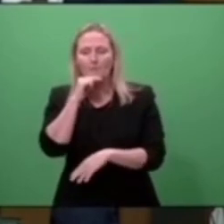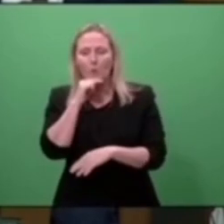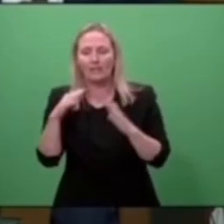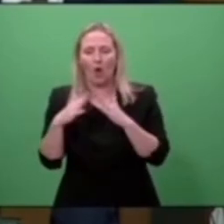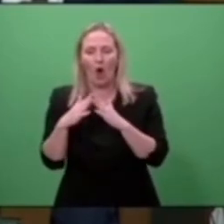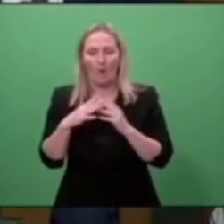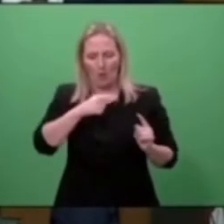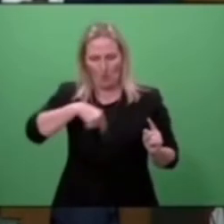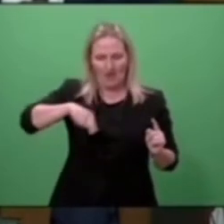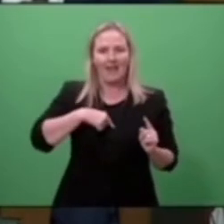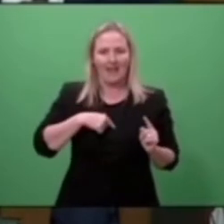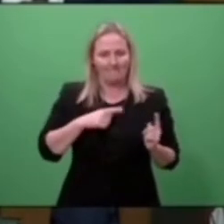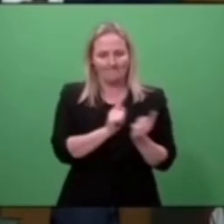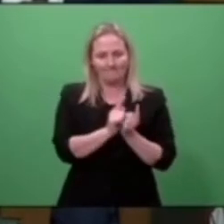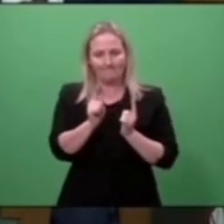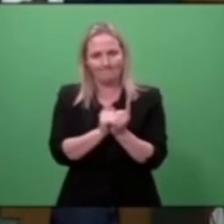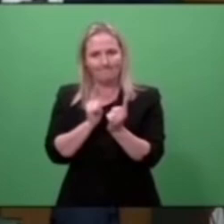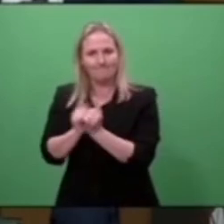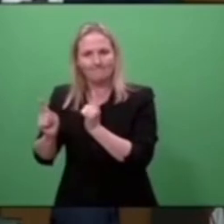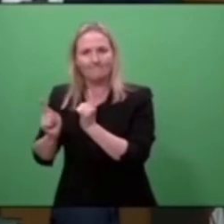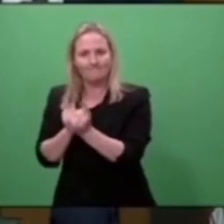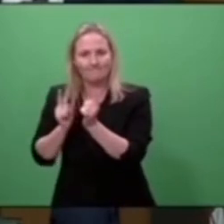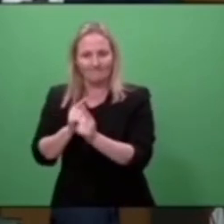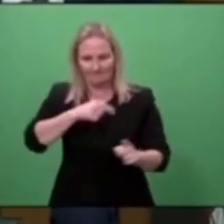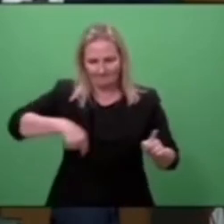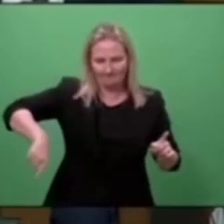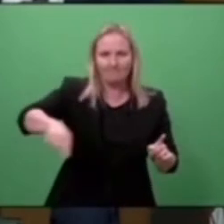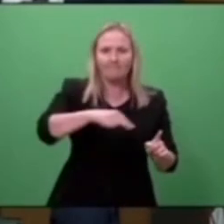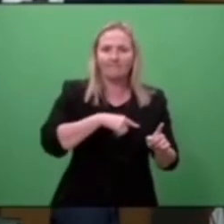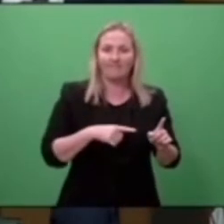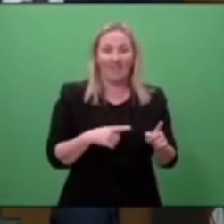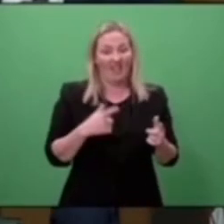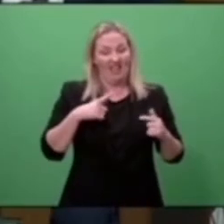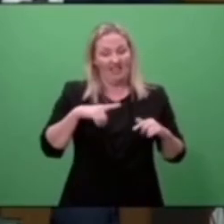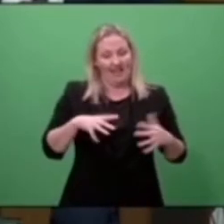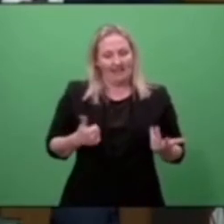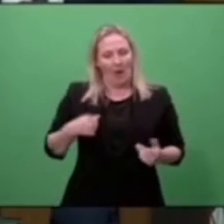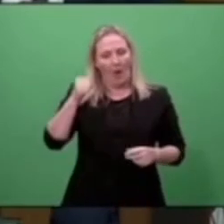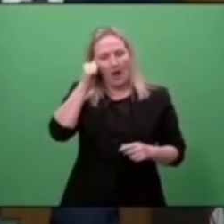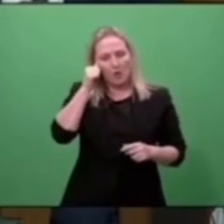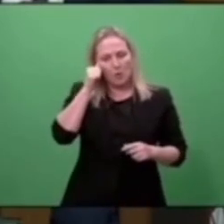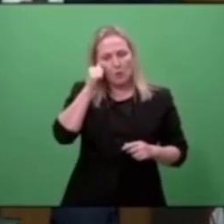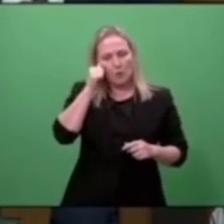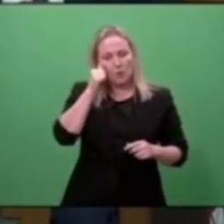So that's when I realised there was a pipeline to prison process.